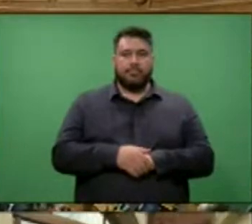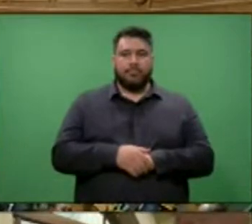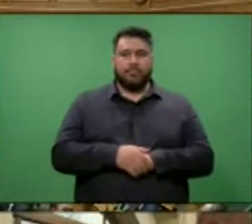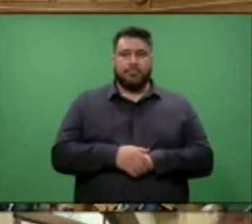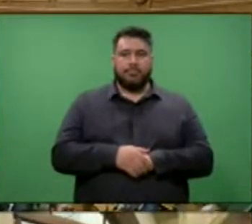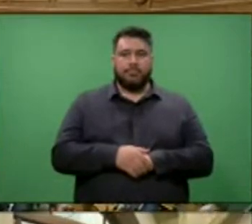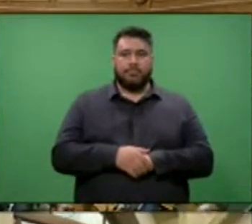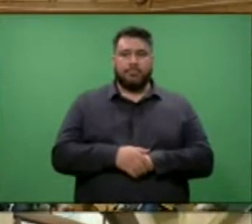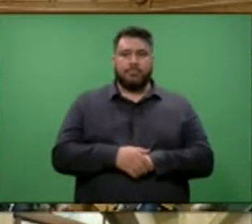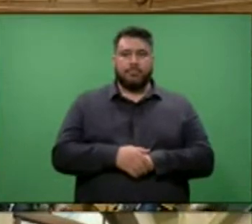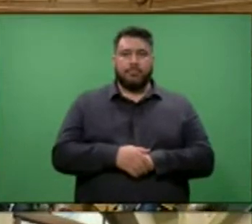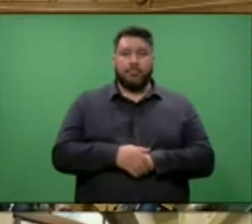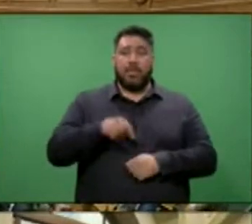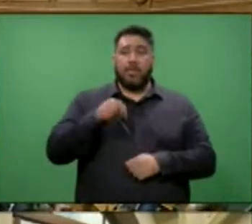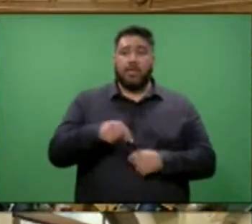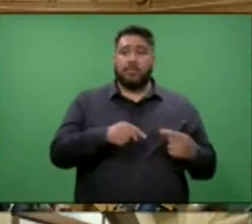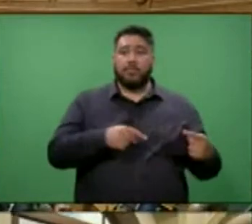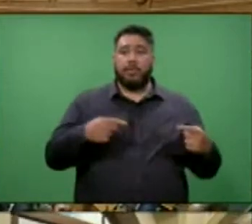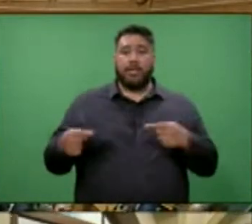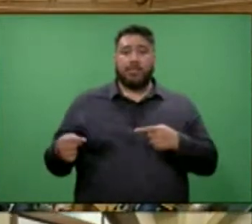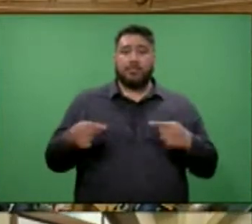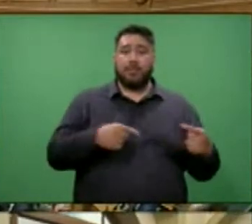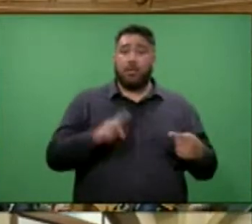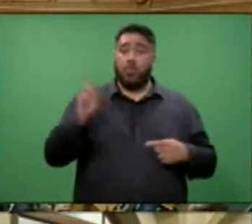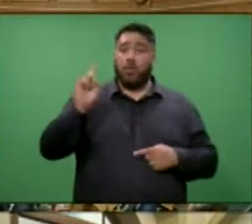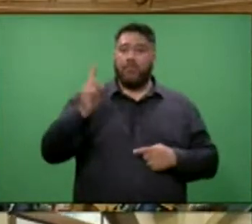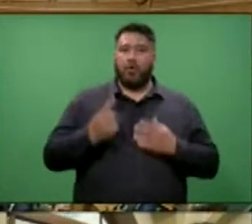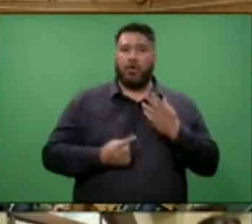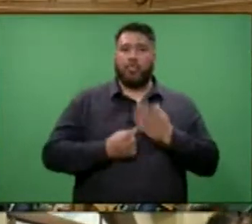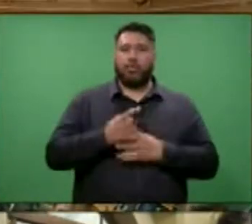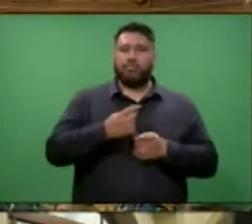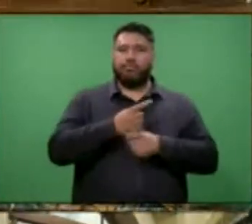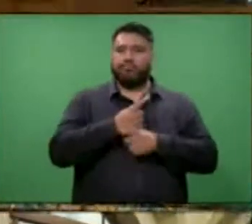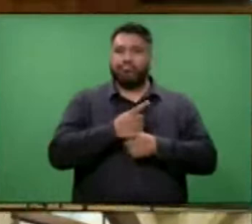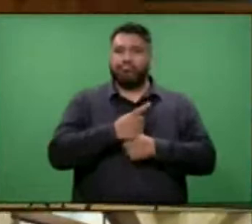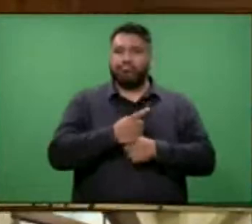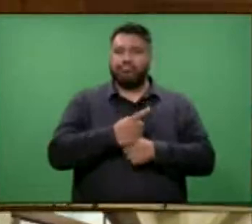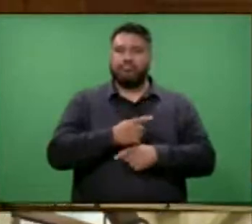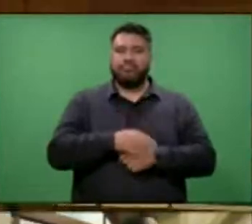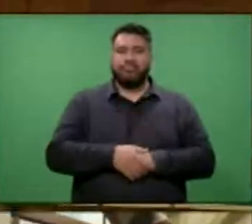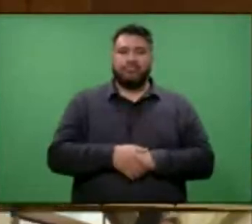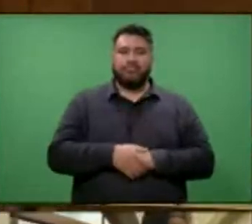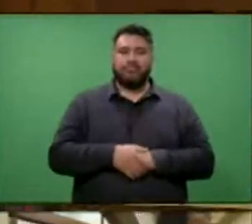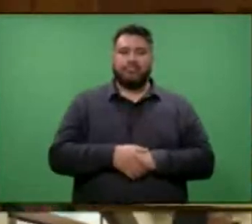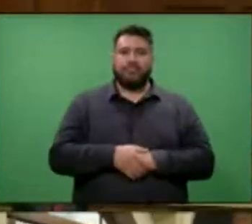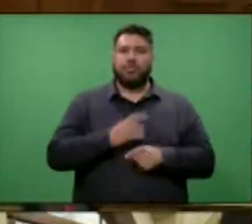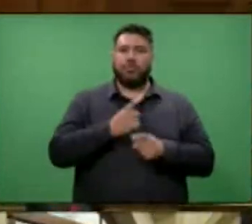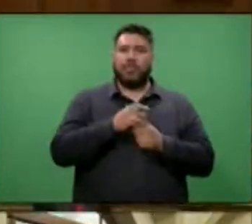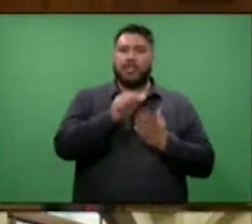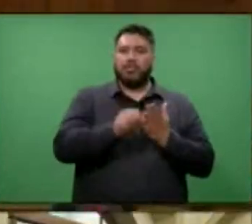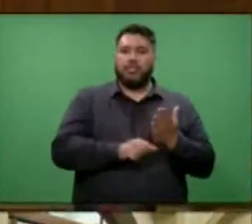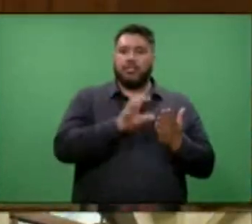The address and reply debate is not only an opportunity to discuss the agenda as outlined.